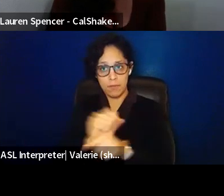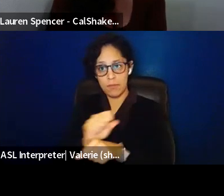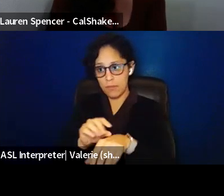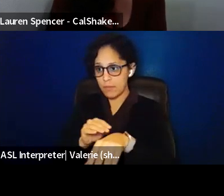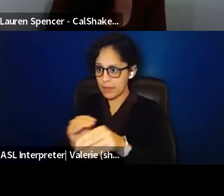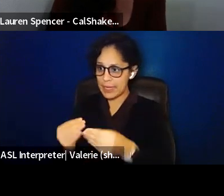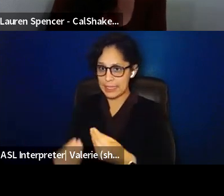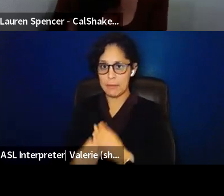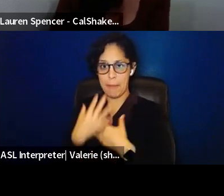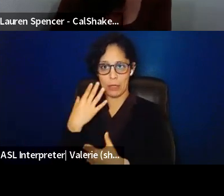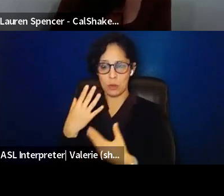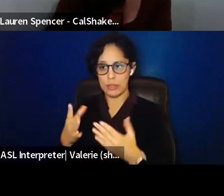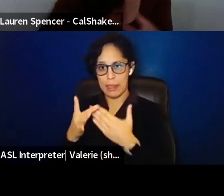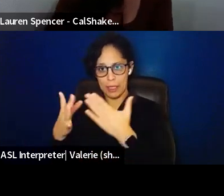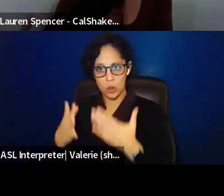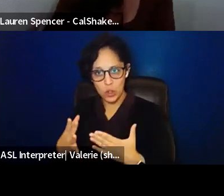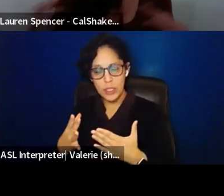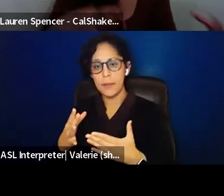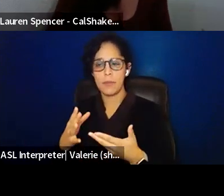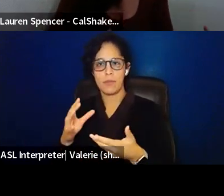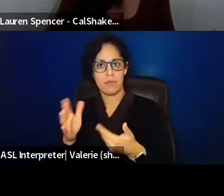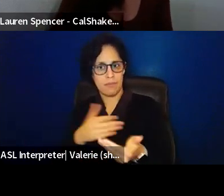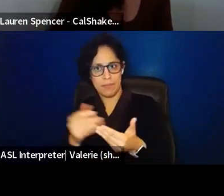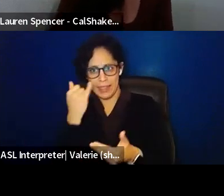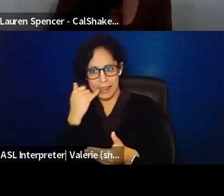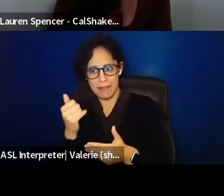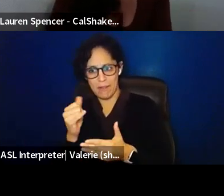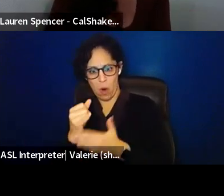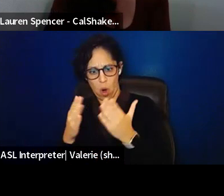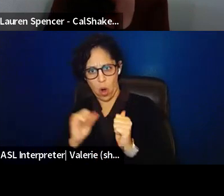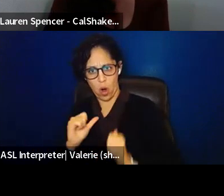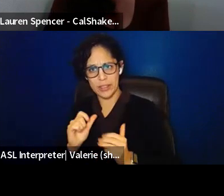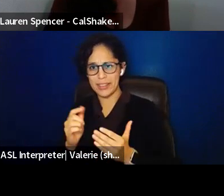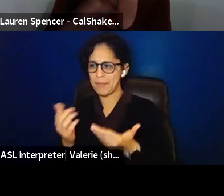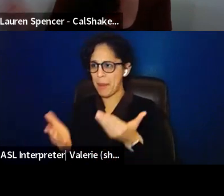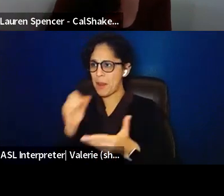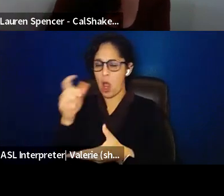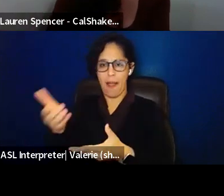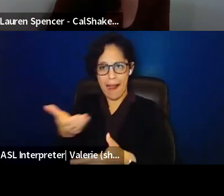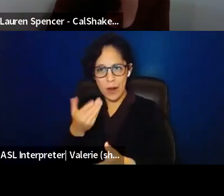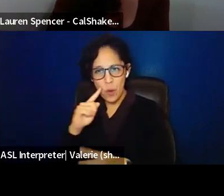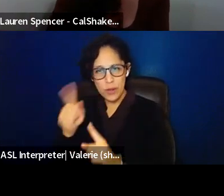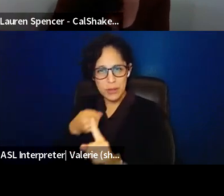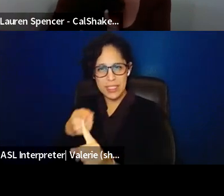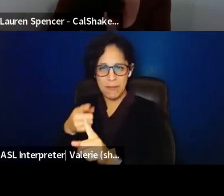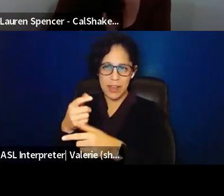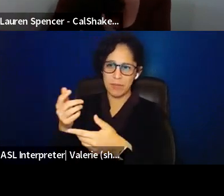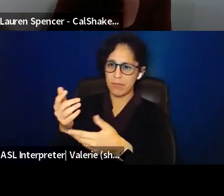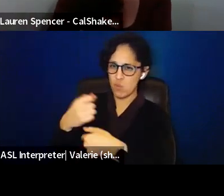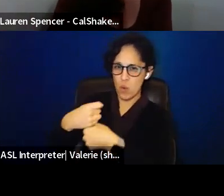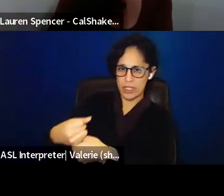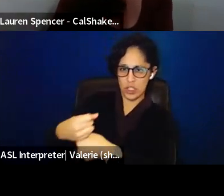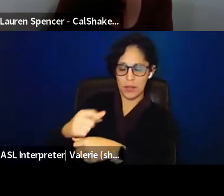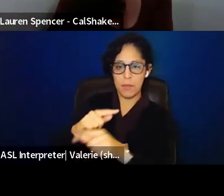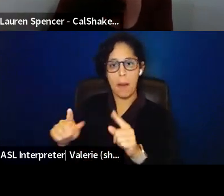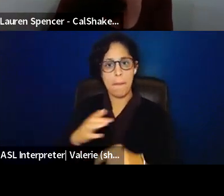making, even if artists are not ultimately cast in a specific production. And my fellow